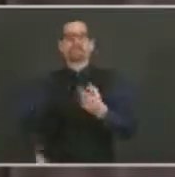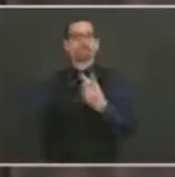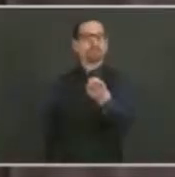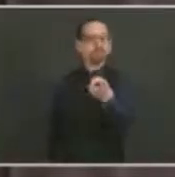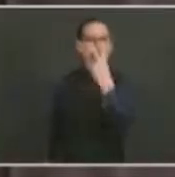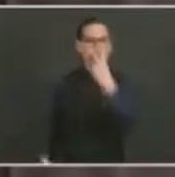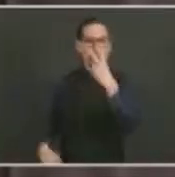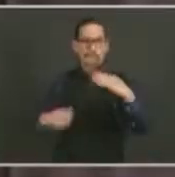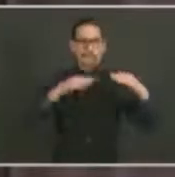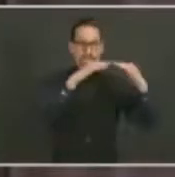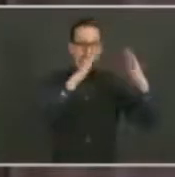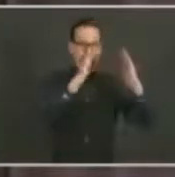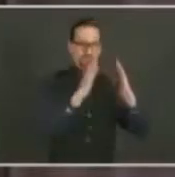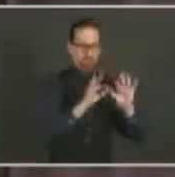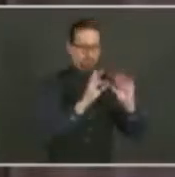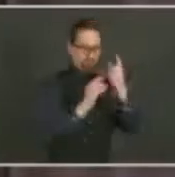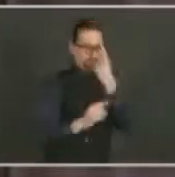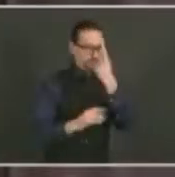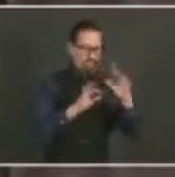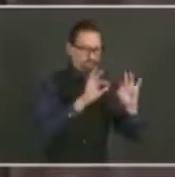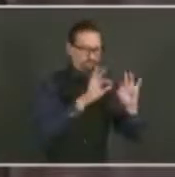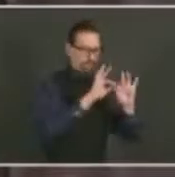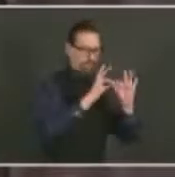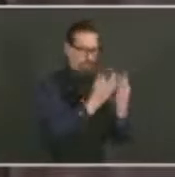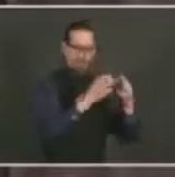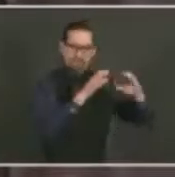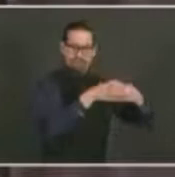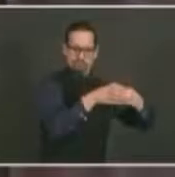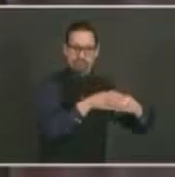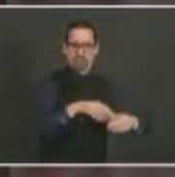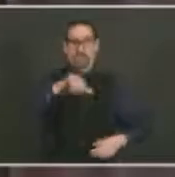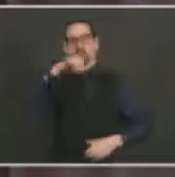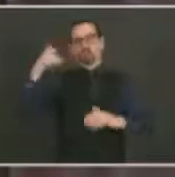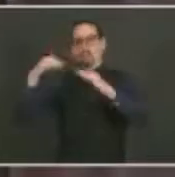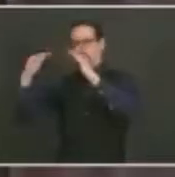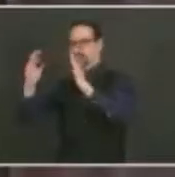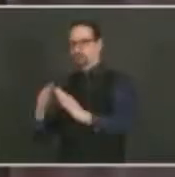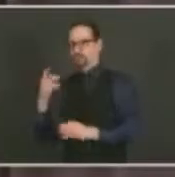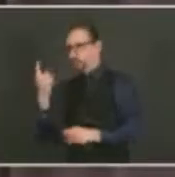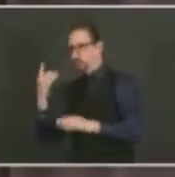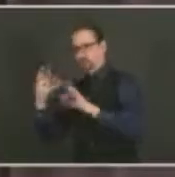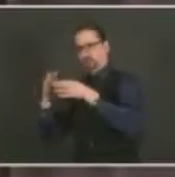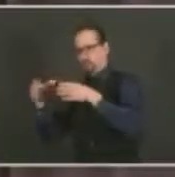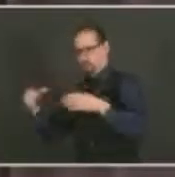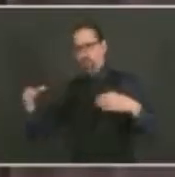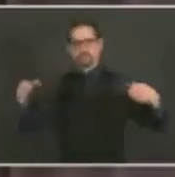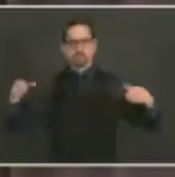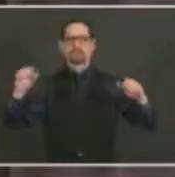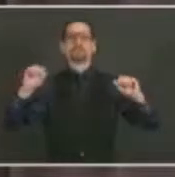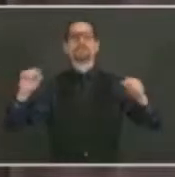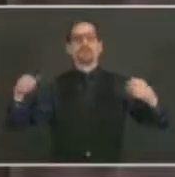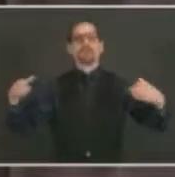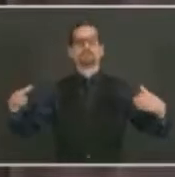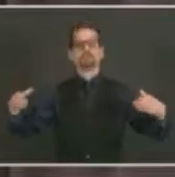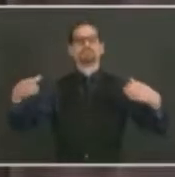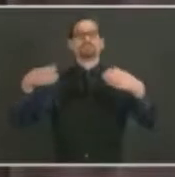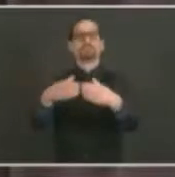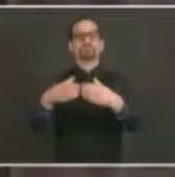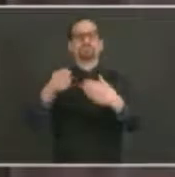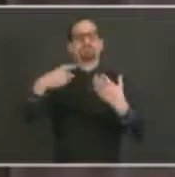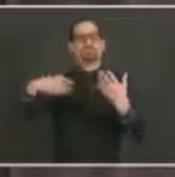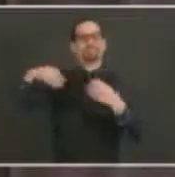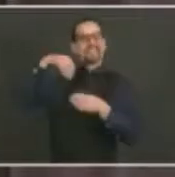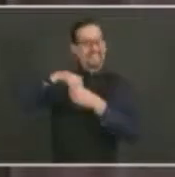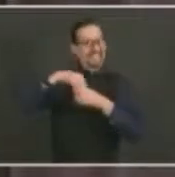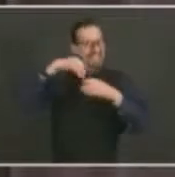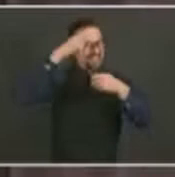3 households for gatherings that are outdoors. That means that the people in your household should